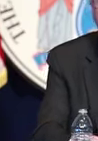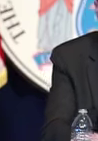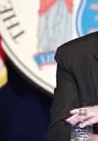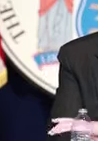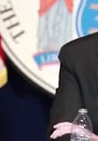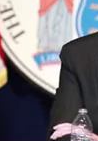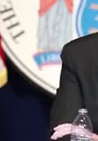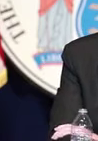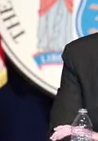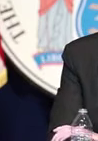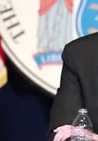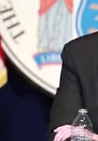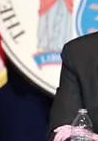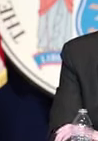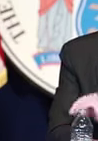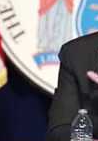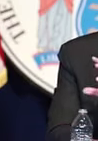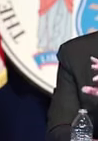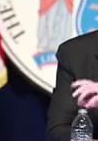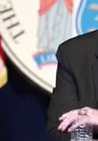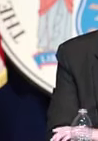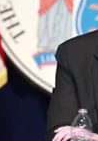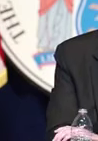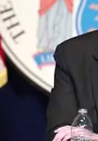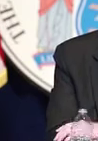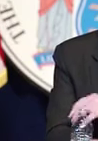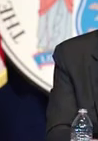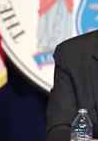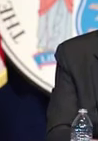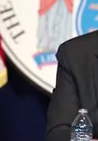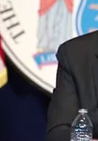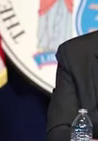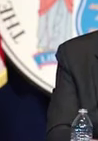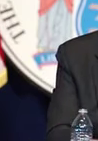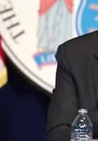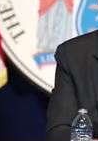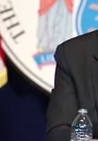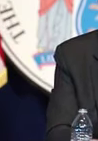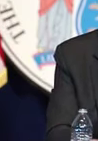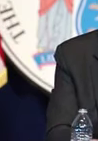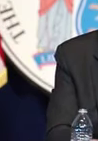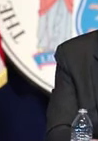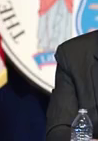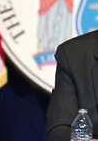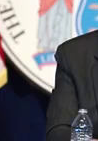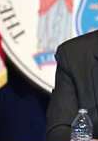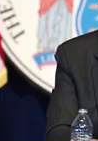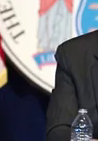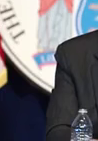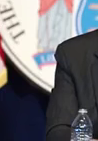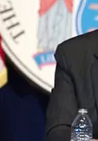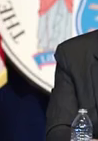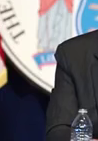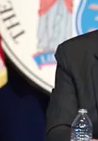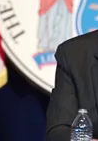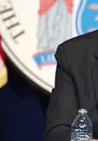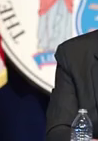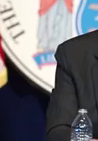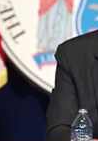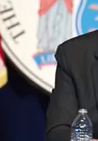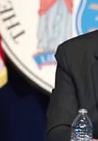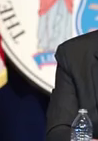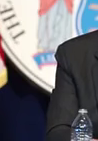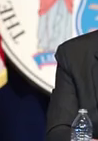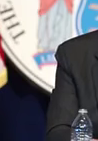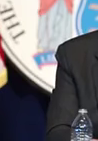and teamwork across states in our region, as we have tried at every step to stay out ahead of this. And then likewise, what we